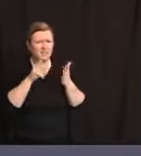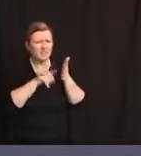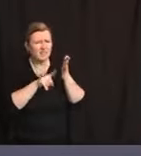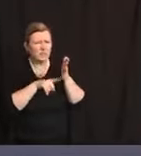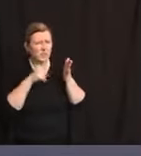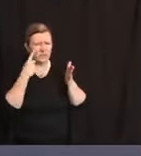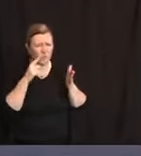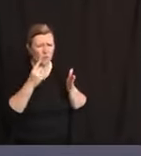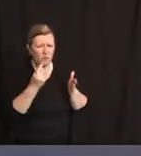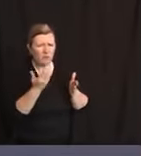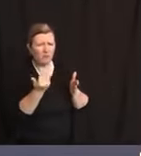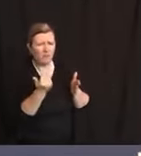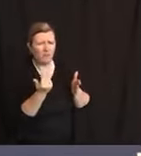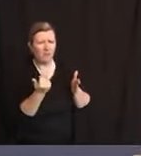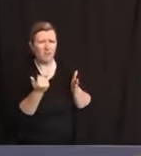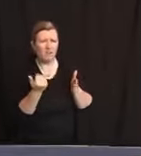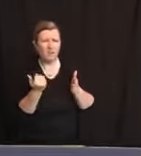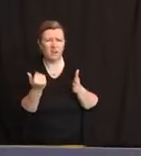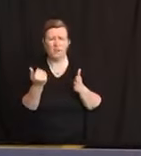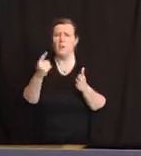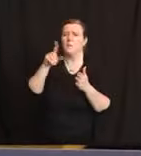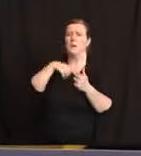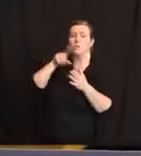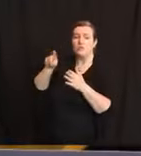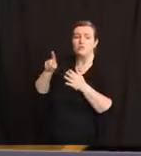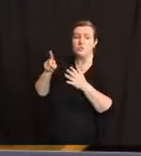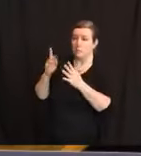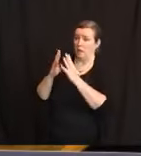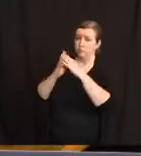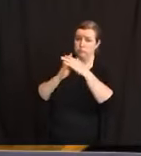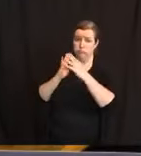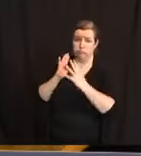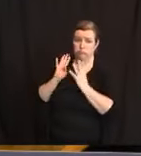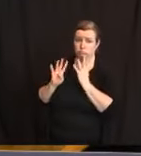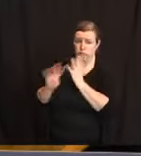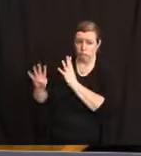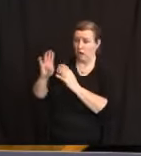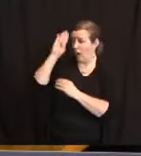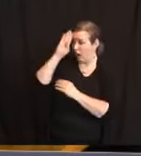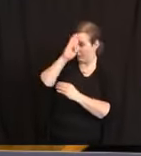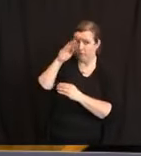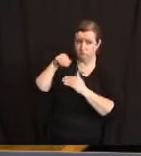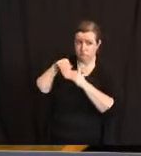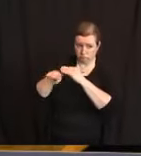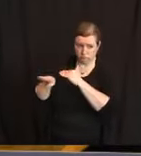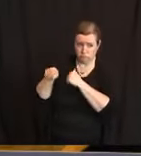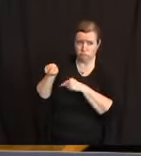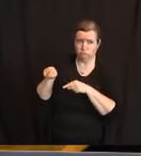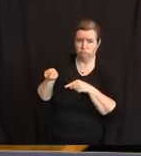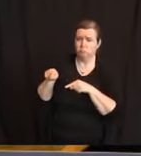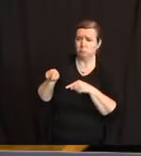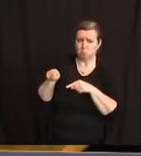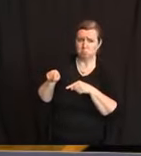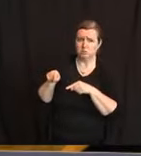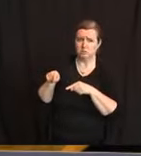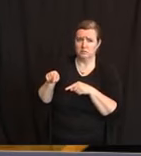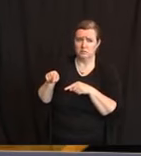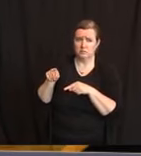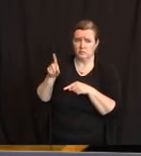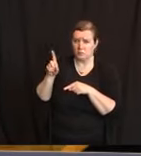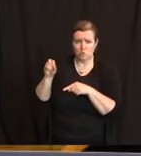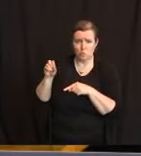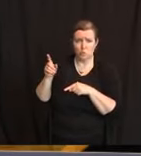Yeah, folks who are going in the new hospitalizations, what's the status? What's the status of the contact tracing around their